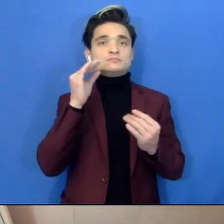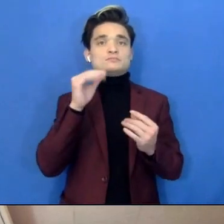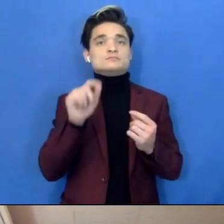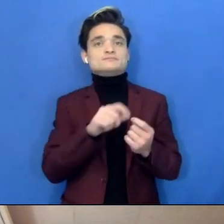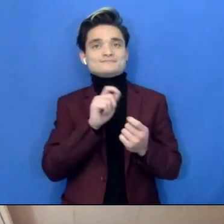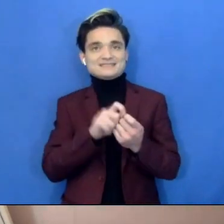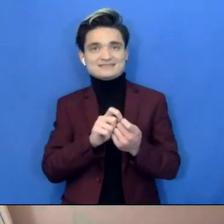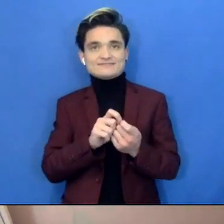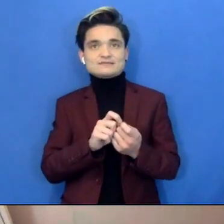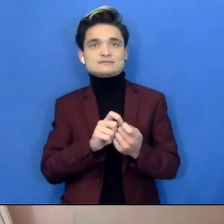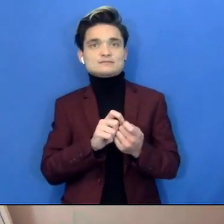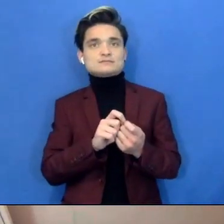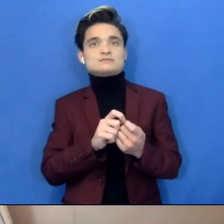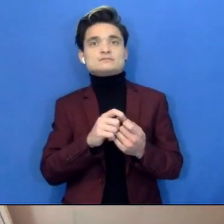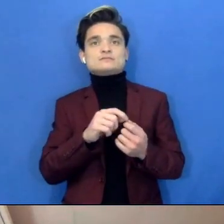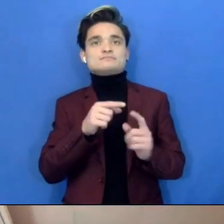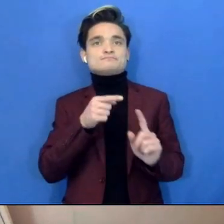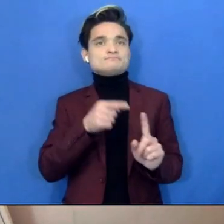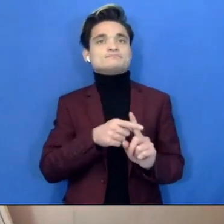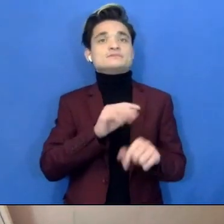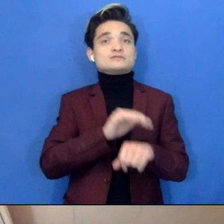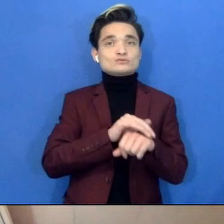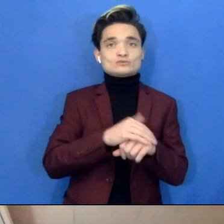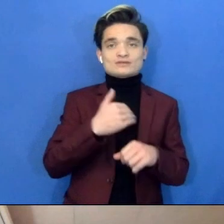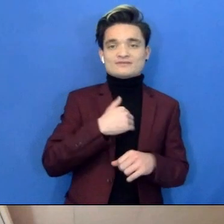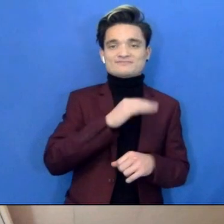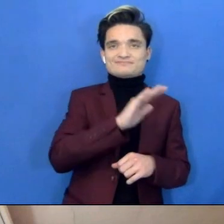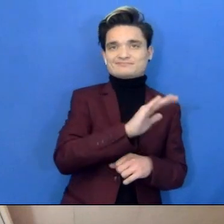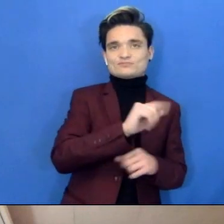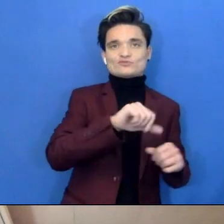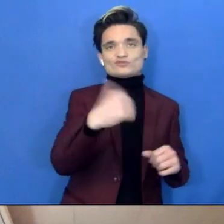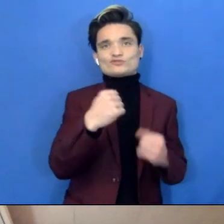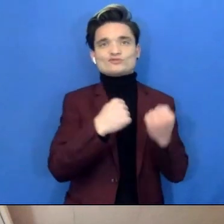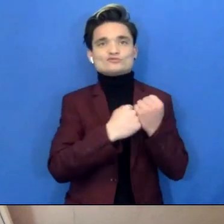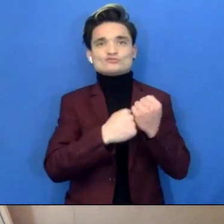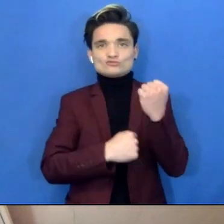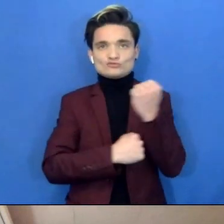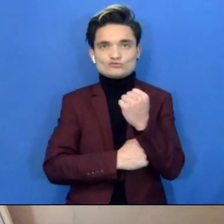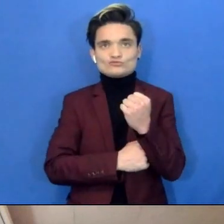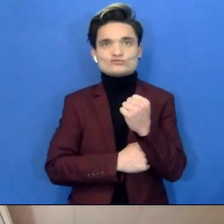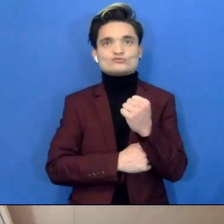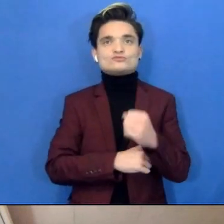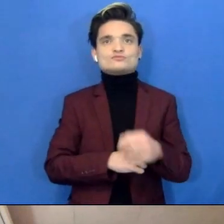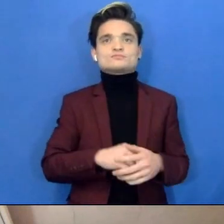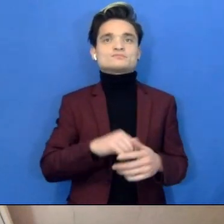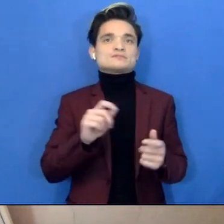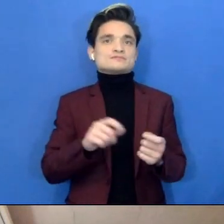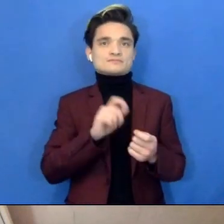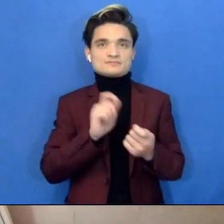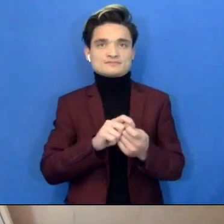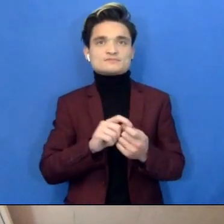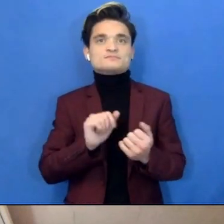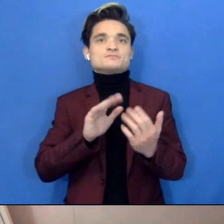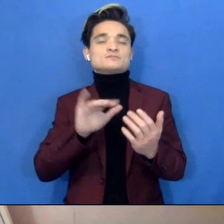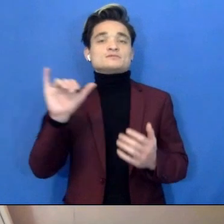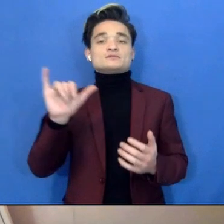makes you think in a specific way, or French. And for example, there are things that you